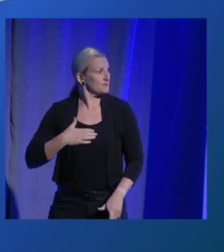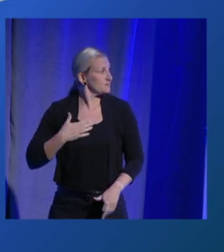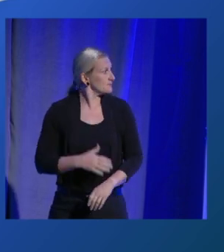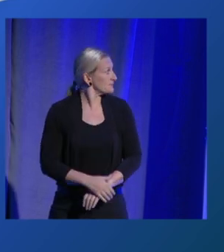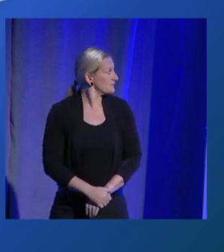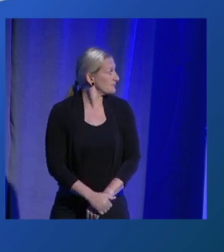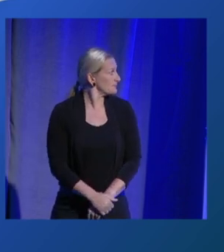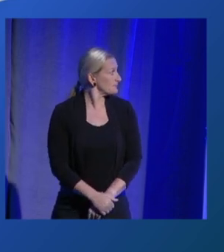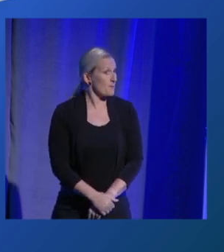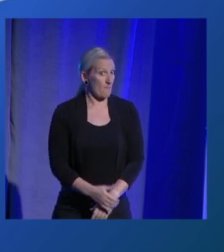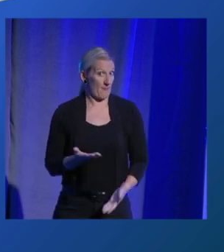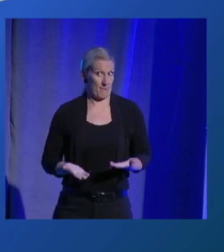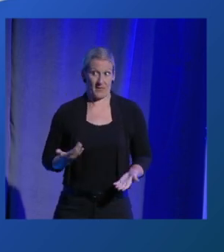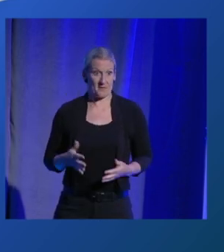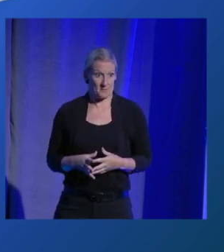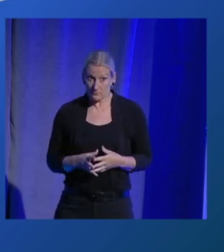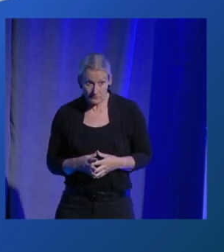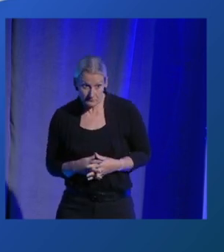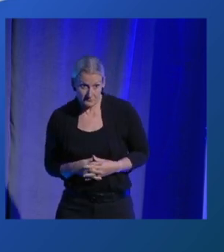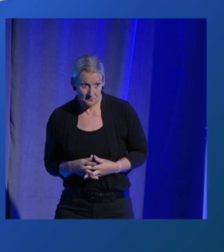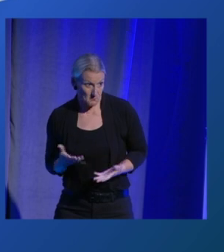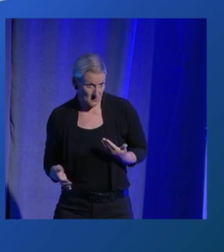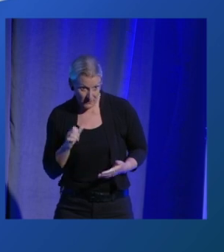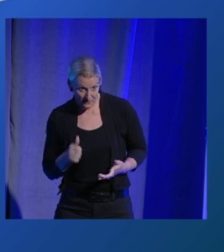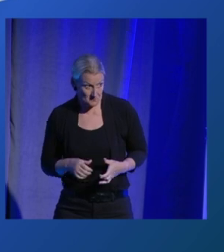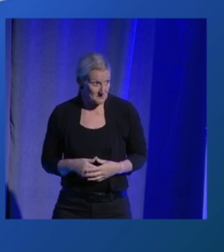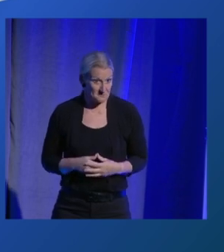deck maybe maybe